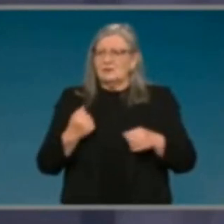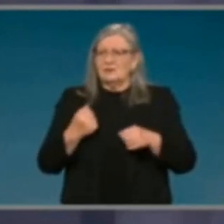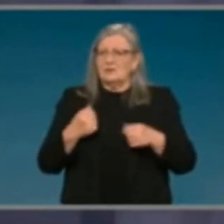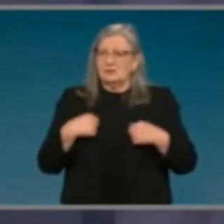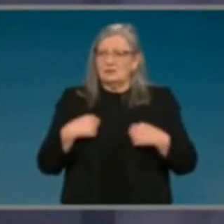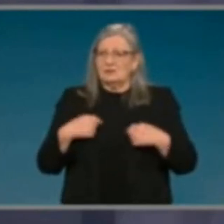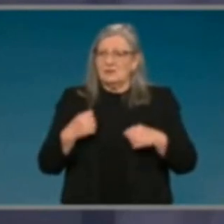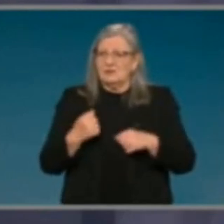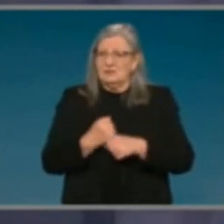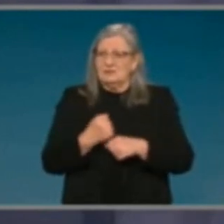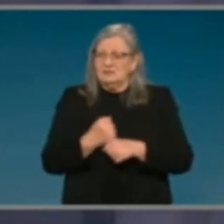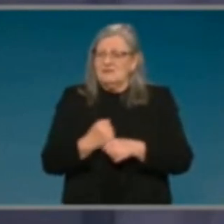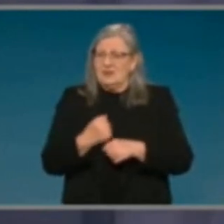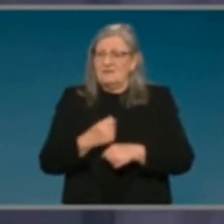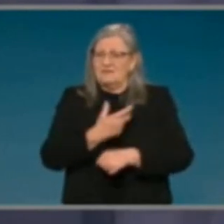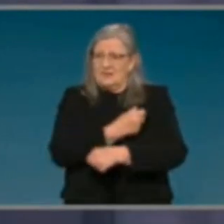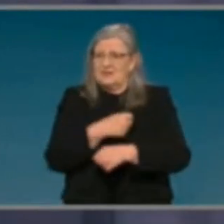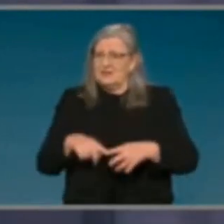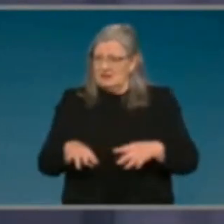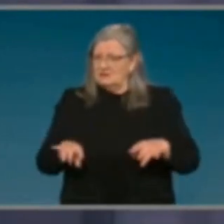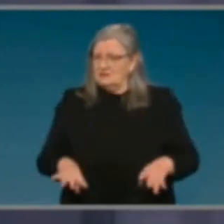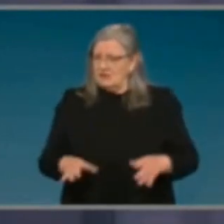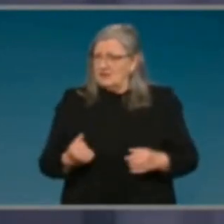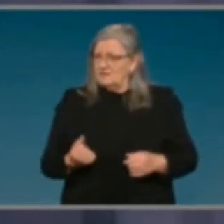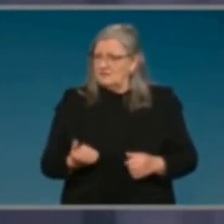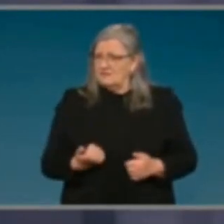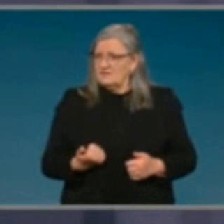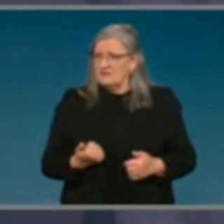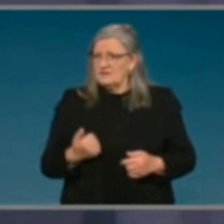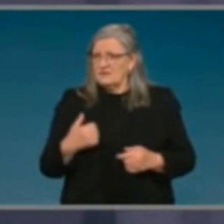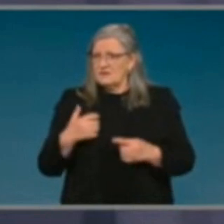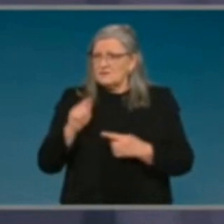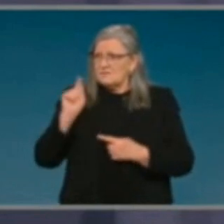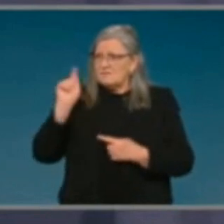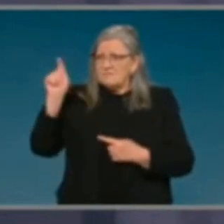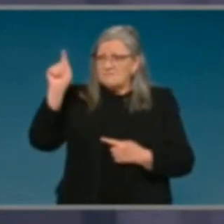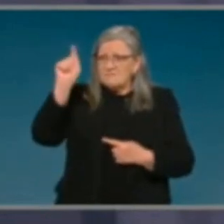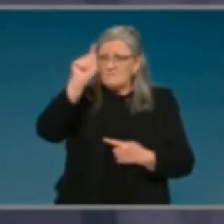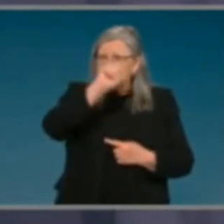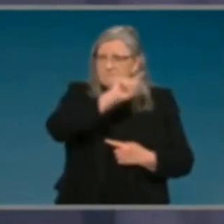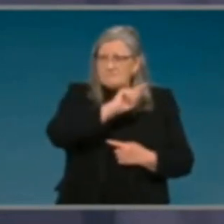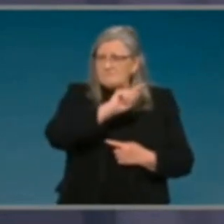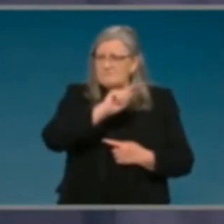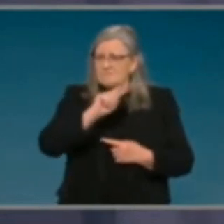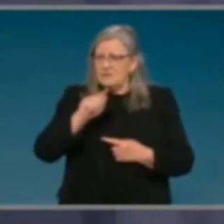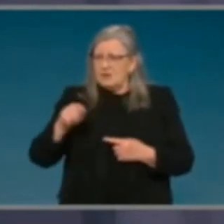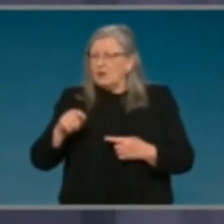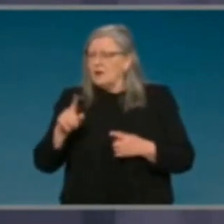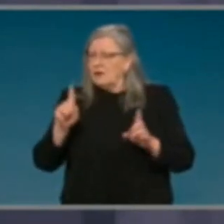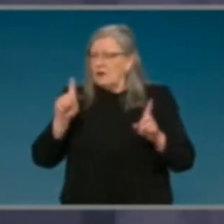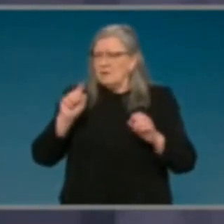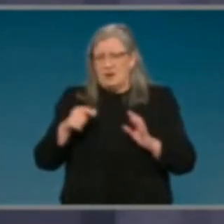have adapted, but we've been able to do that, and we've done that with the AstraZeneca production,